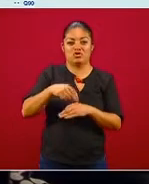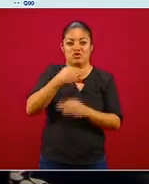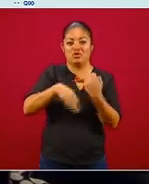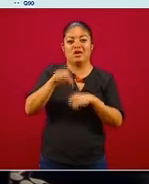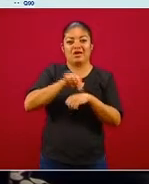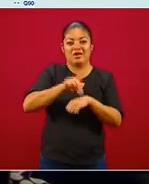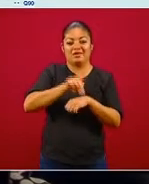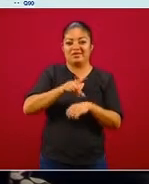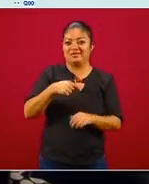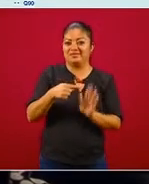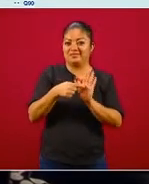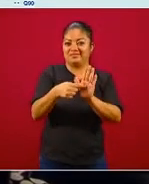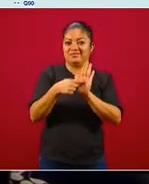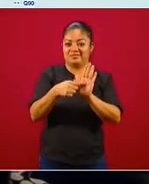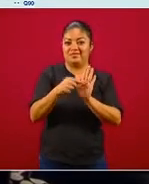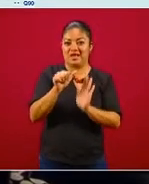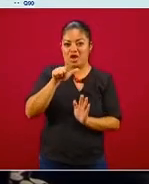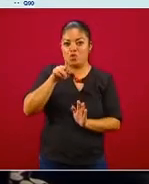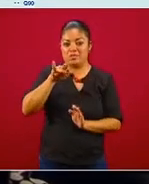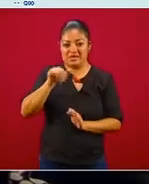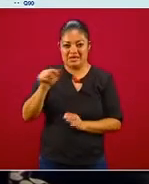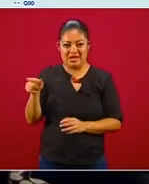of the symptoms.